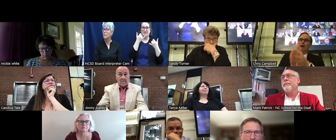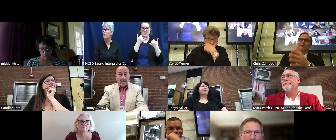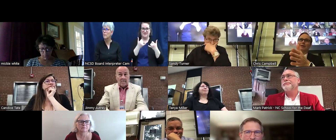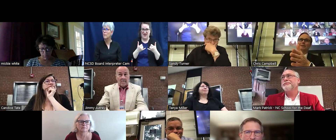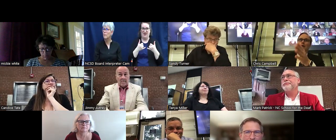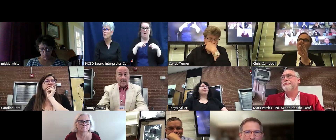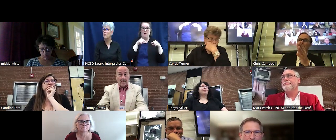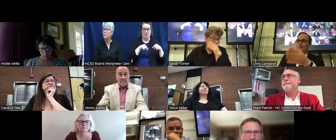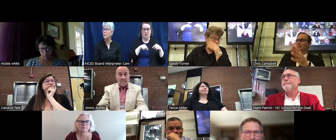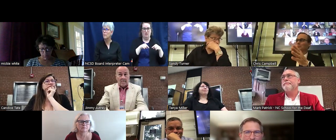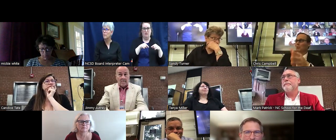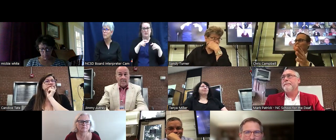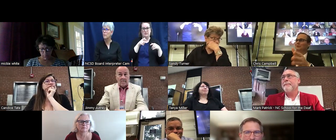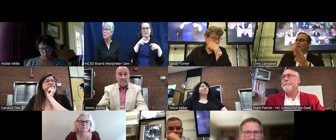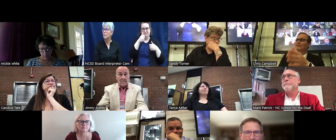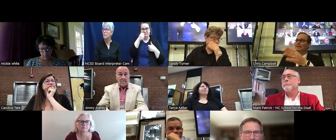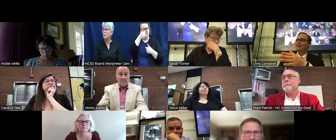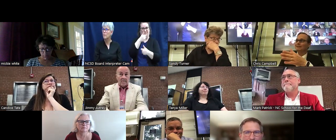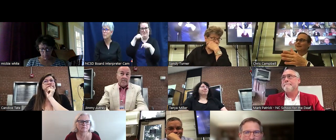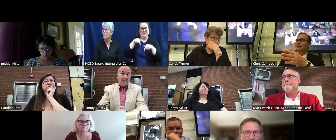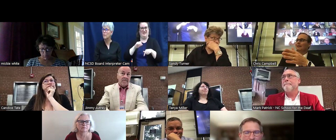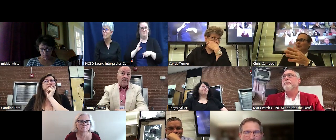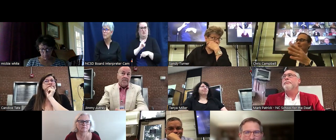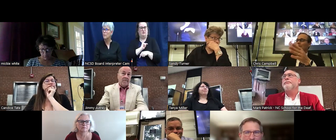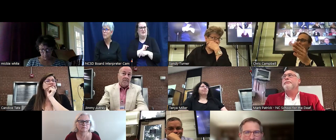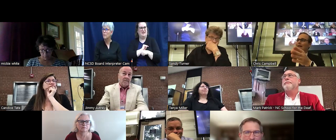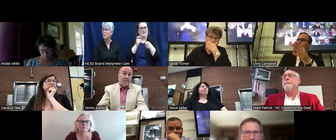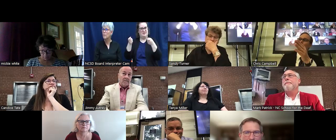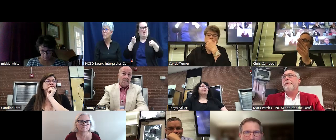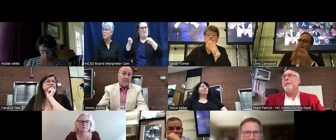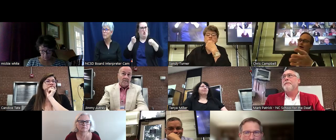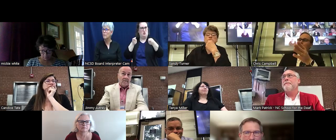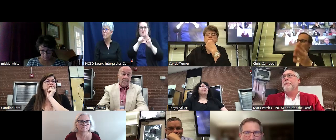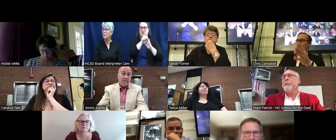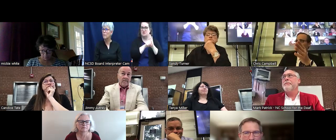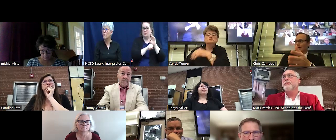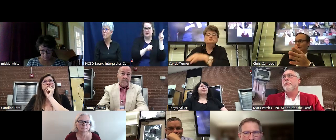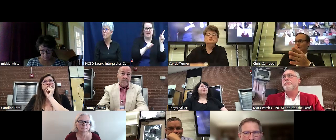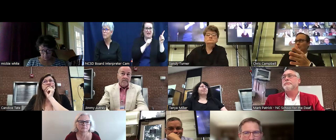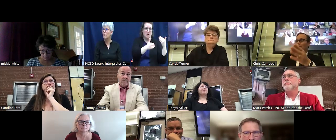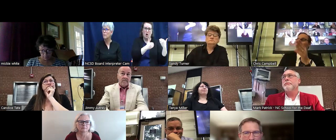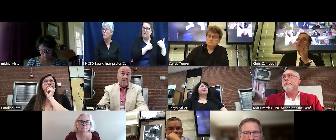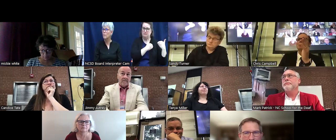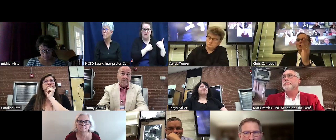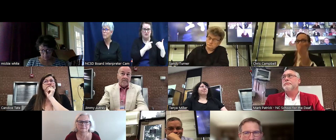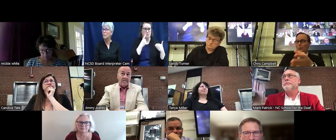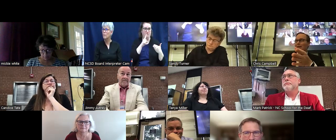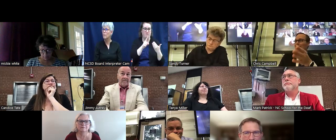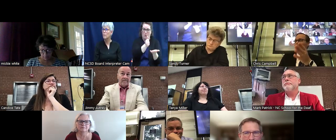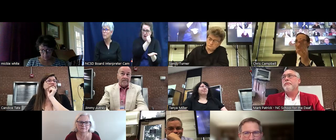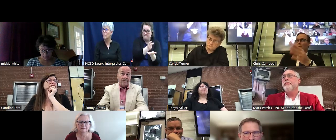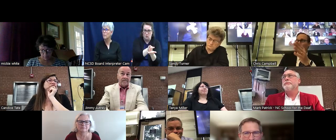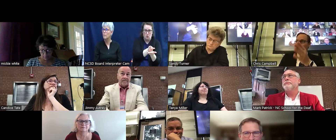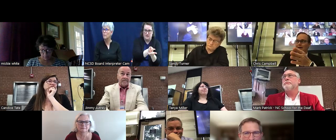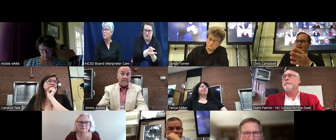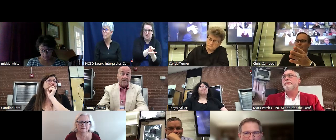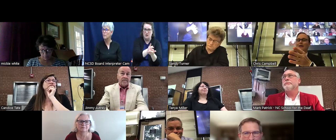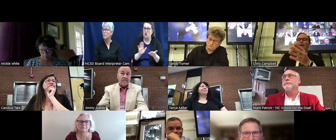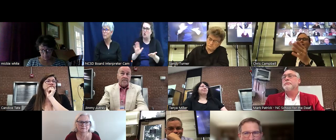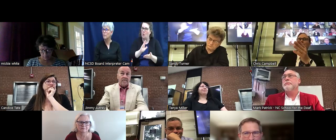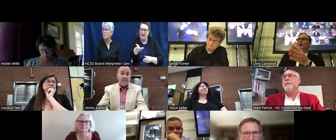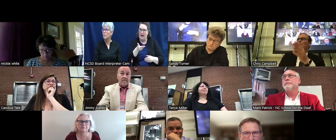direct governance of this Board of Trustees. So the state will not be responsible for approving your